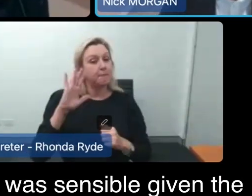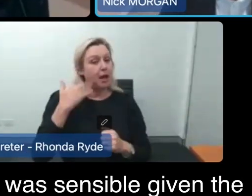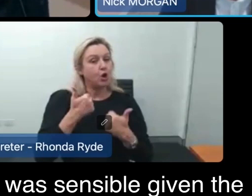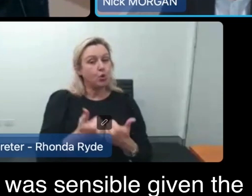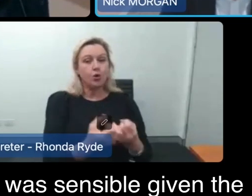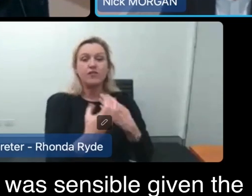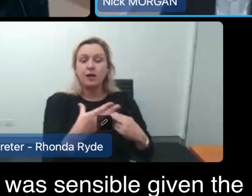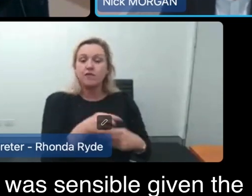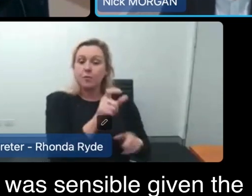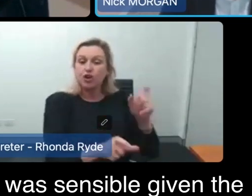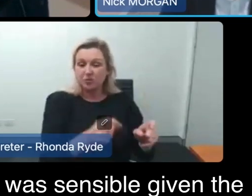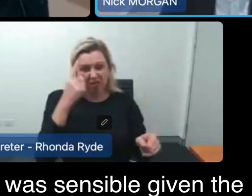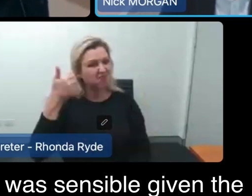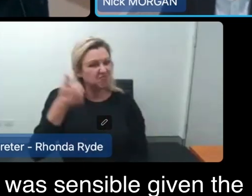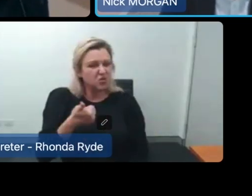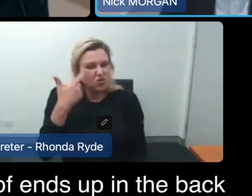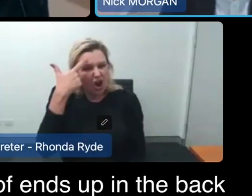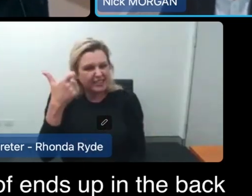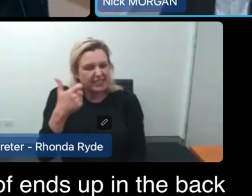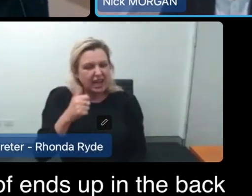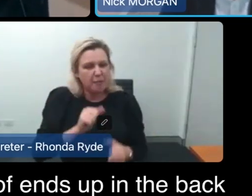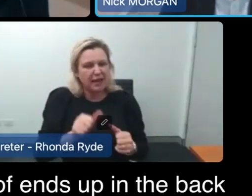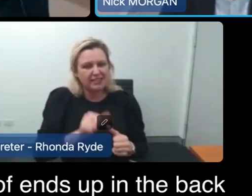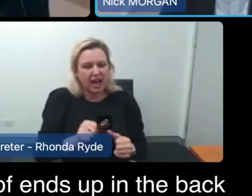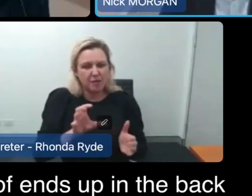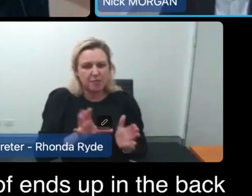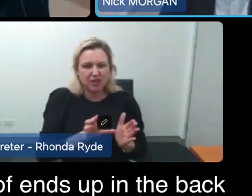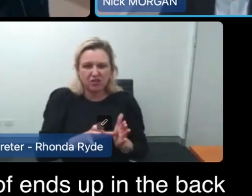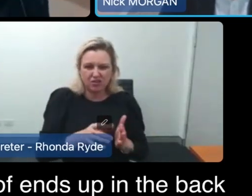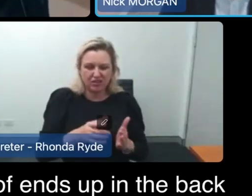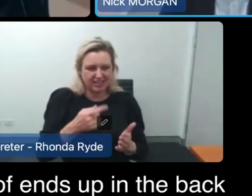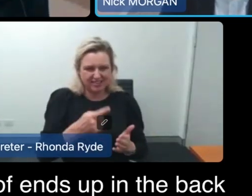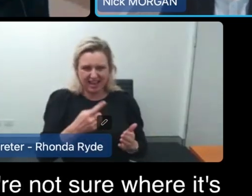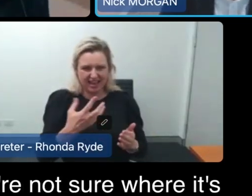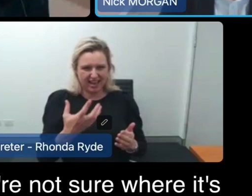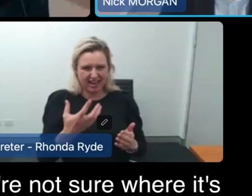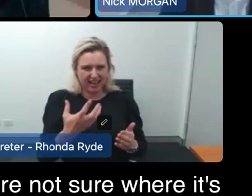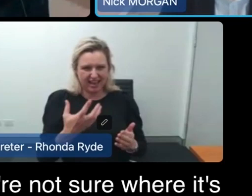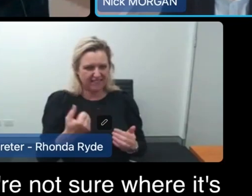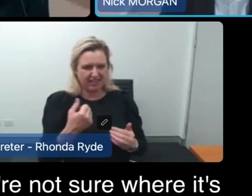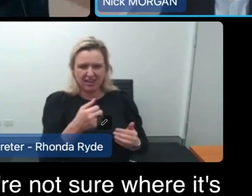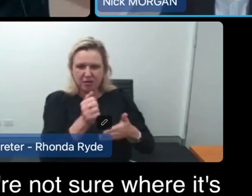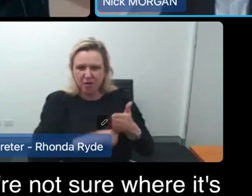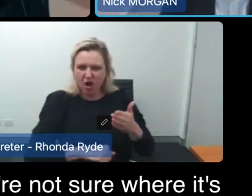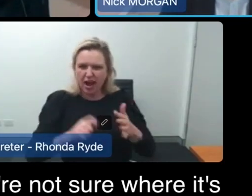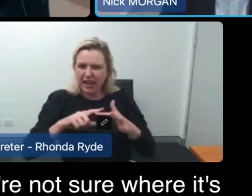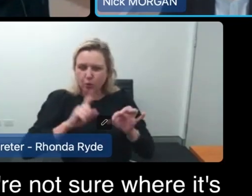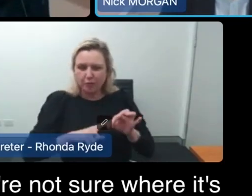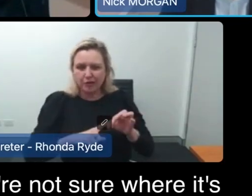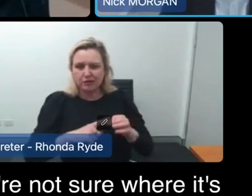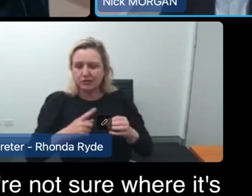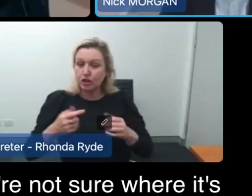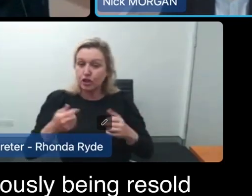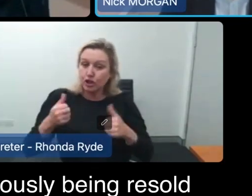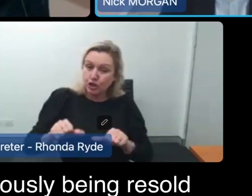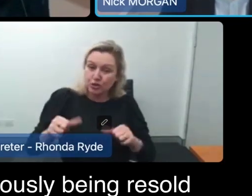consumers that they thought that was sensible, given the amount of equipment that sort of ends up in the back cupboard or on eBay